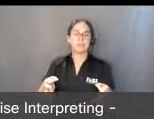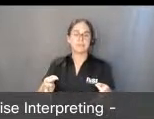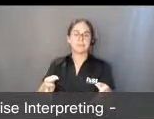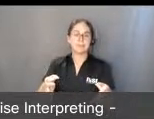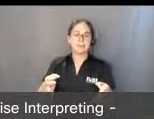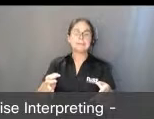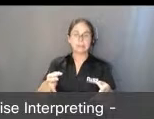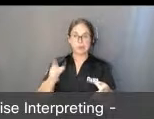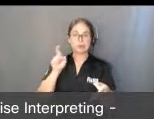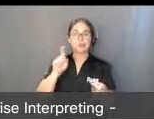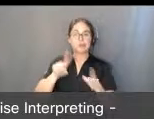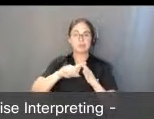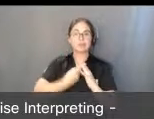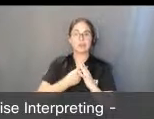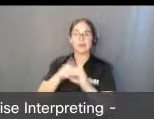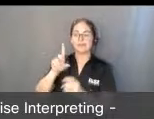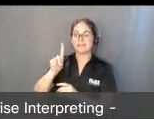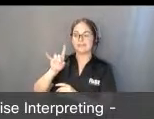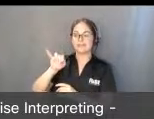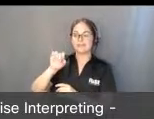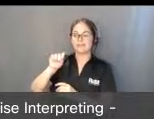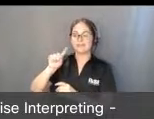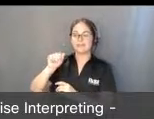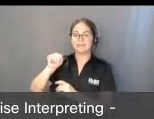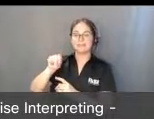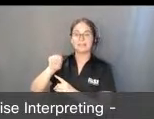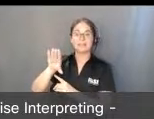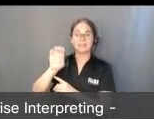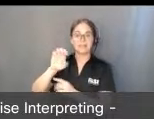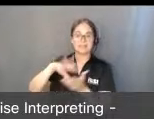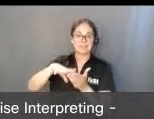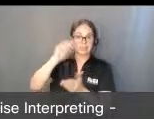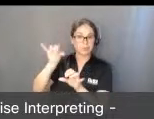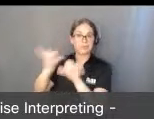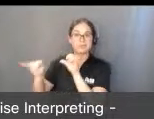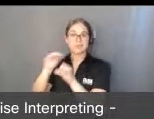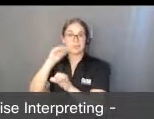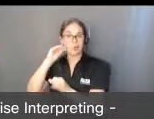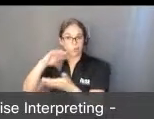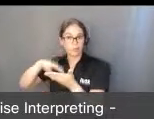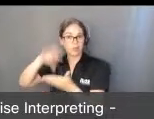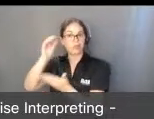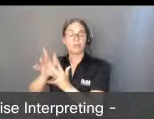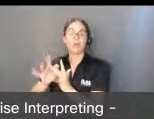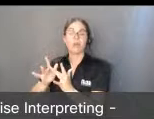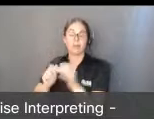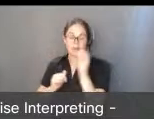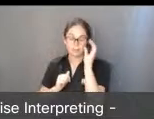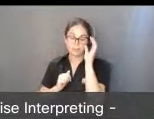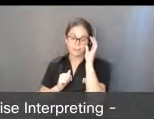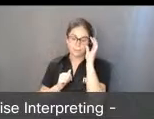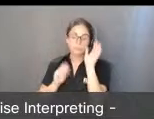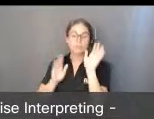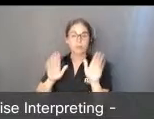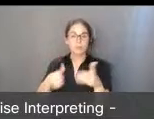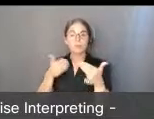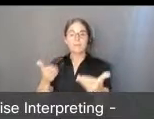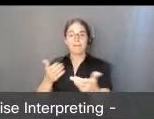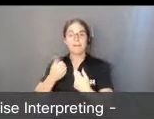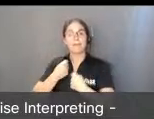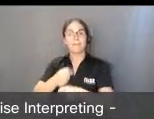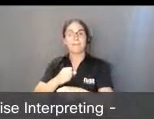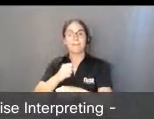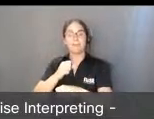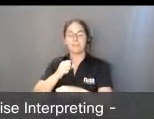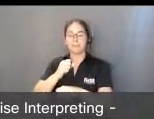start in distance learning, and staff went to work to provide and make a plan for